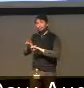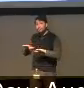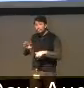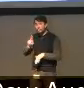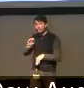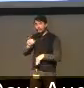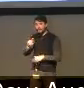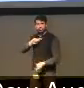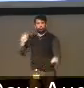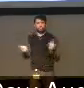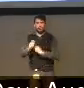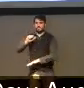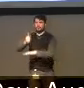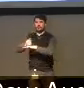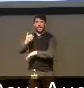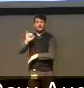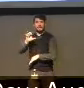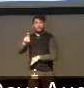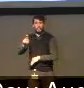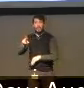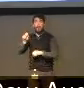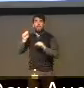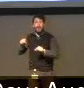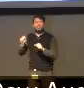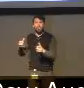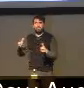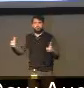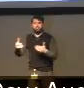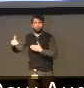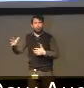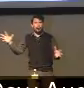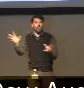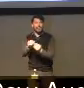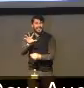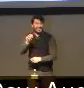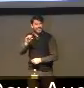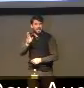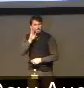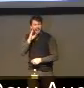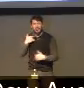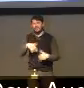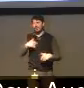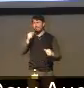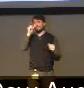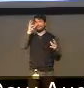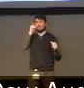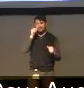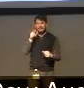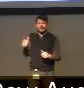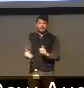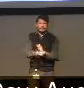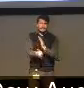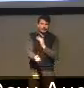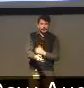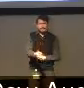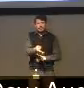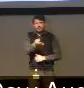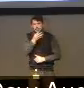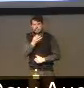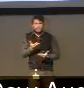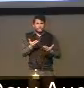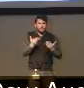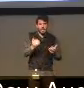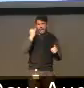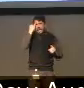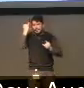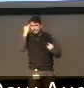ICU and up to a 50-bed ICU was just incredible. They brought their talents, their suggestions, their creative